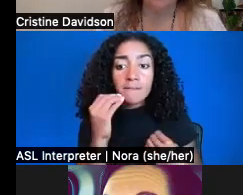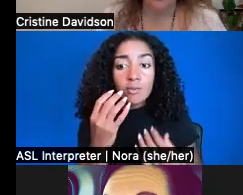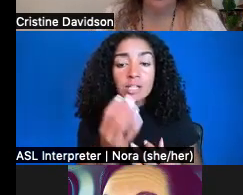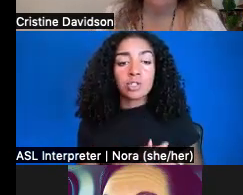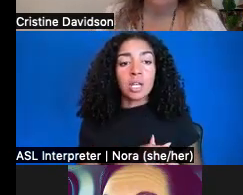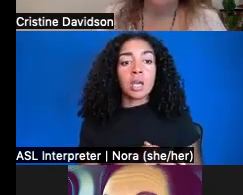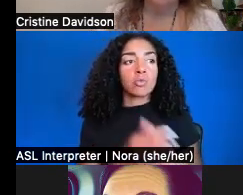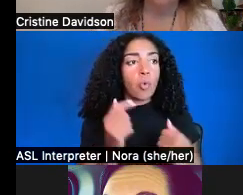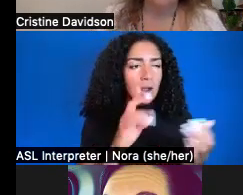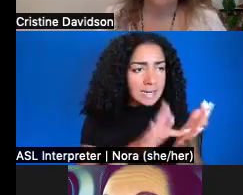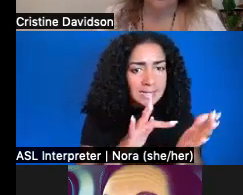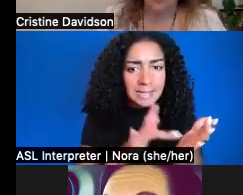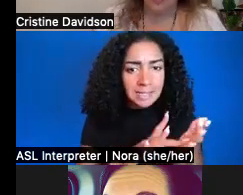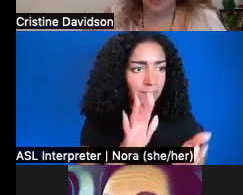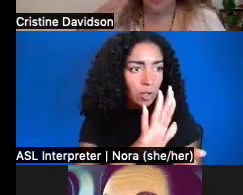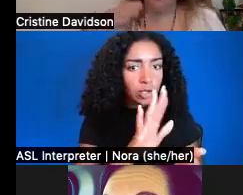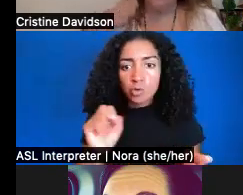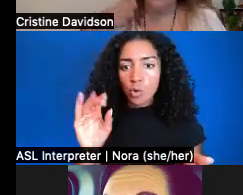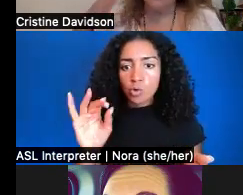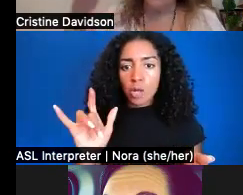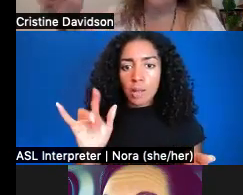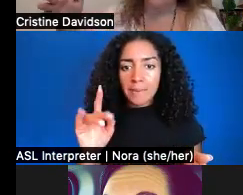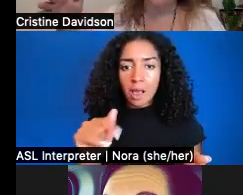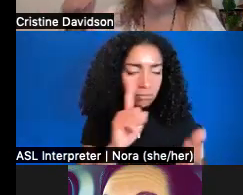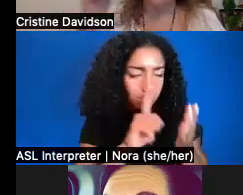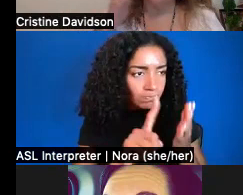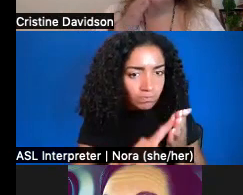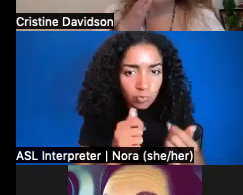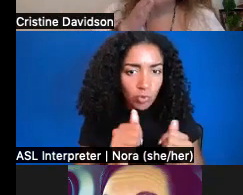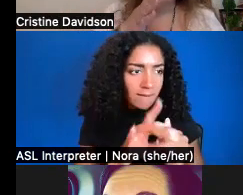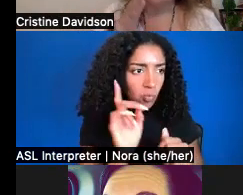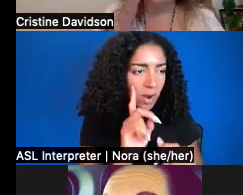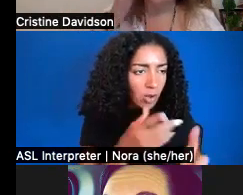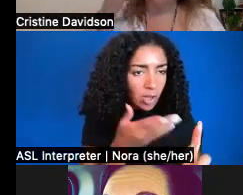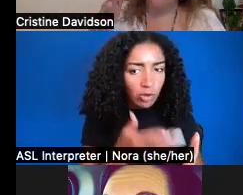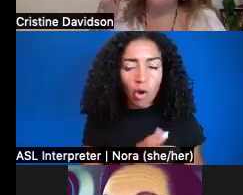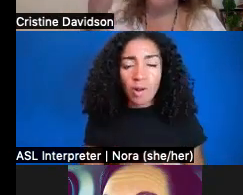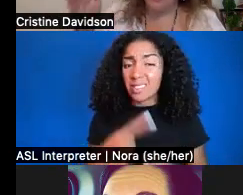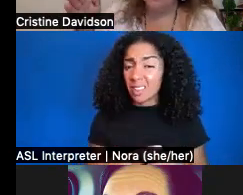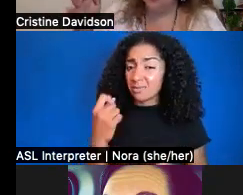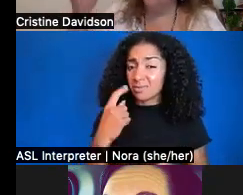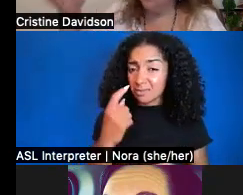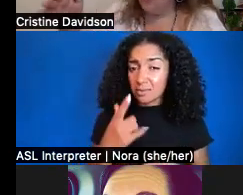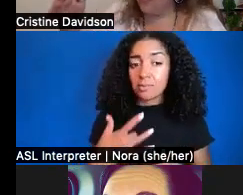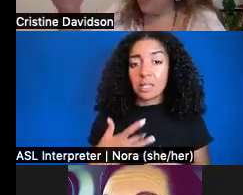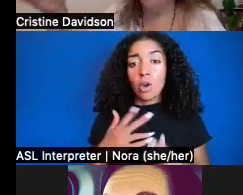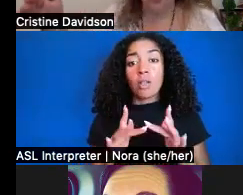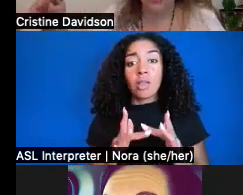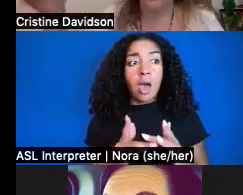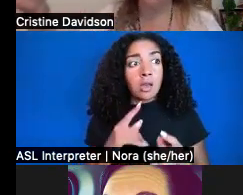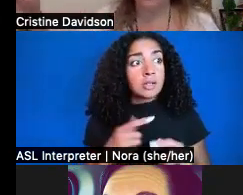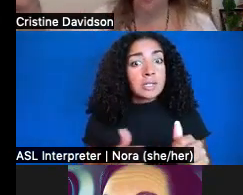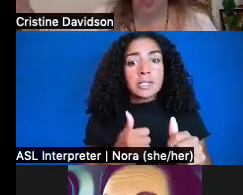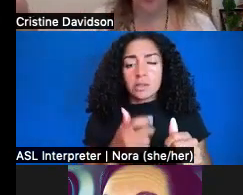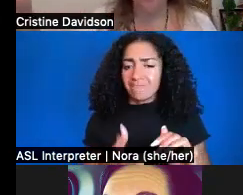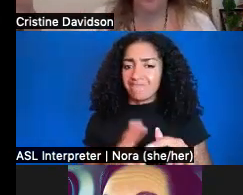right? And then it kind of always escalates too. So it's only going to escalate as far as it has to for the harm doer